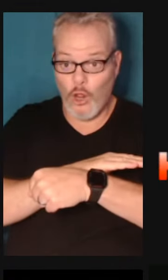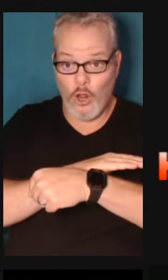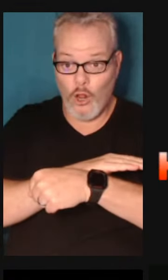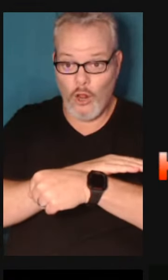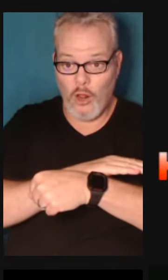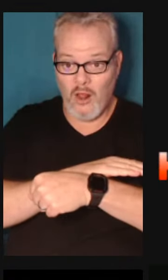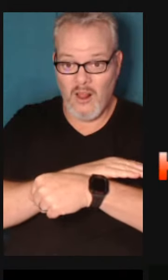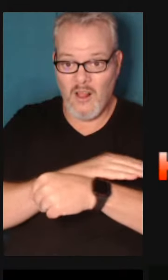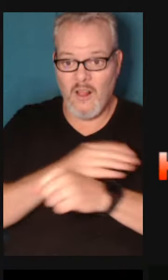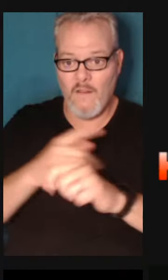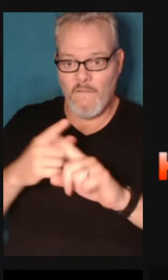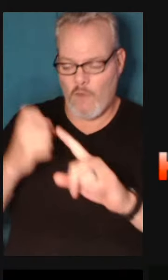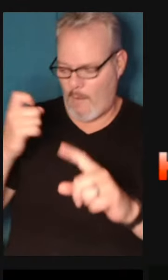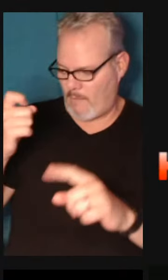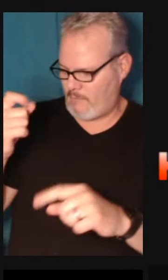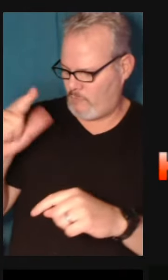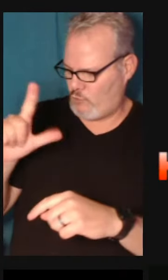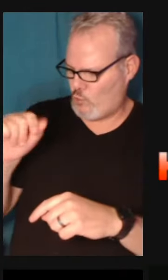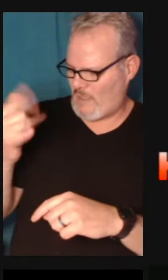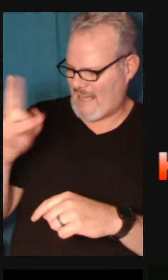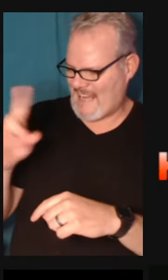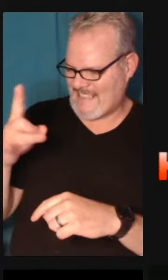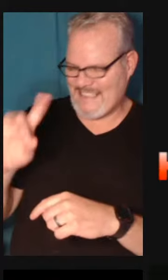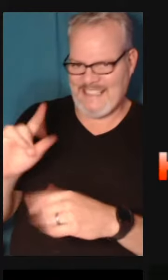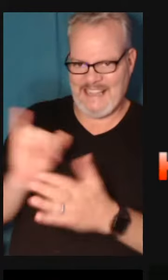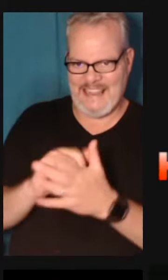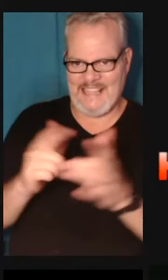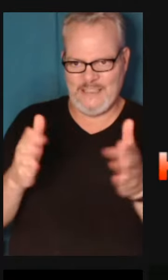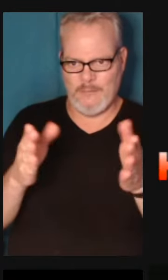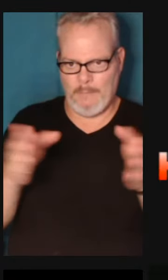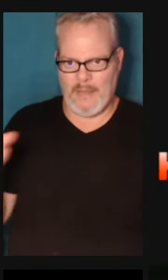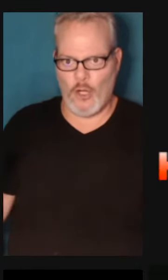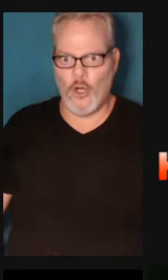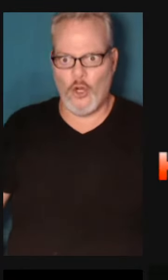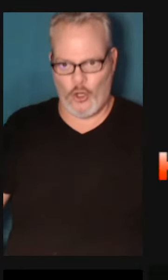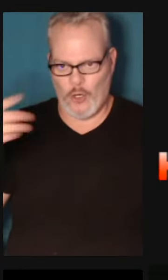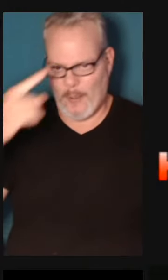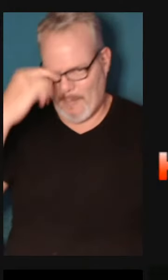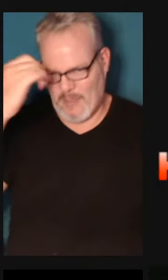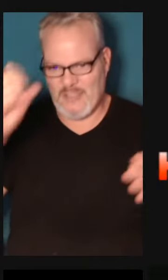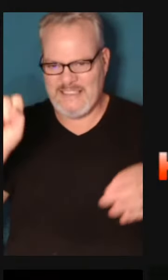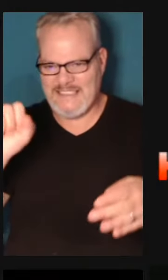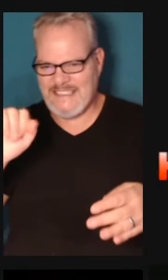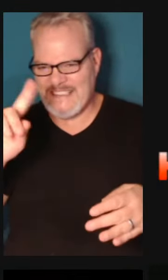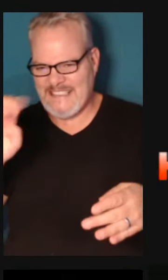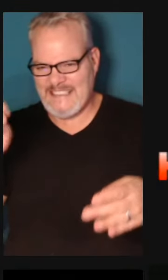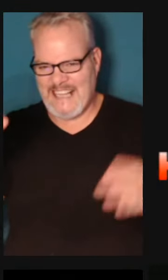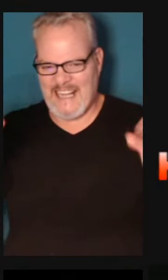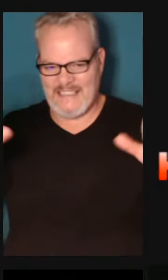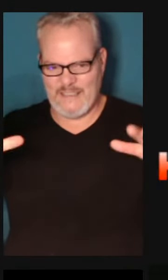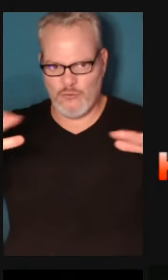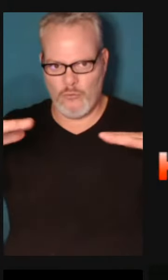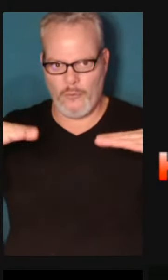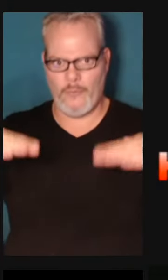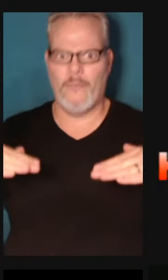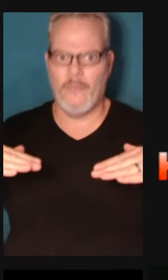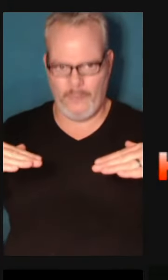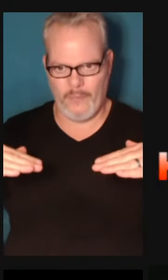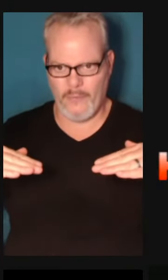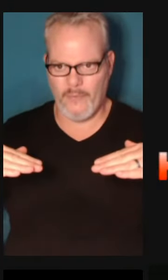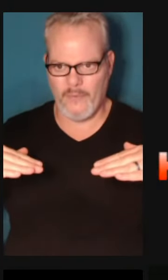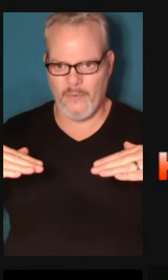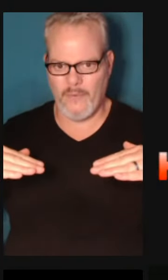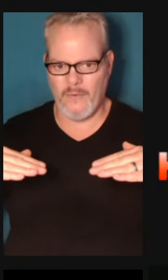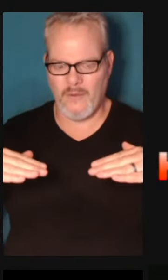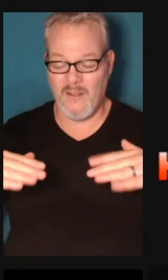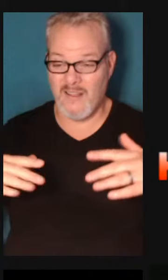from 2018, which is broader than the actual hole, because the sides of the crater sagged in too. So if you want to recover that entire amount